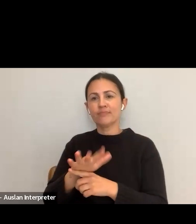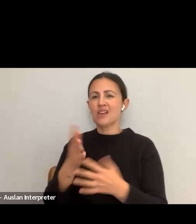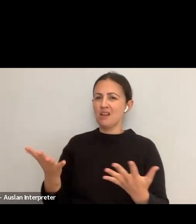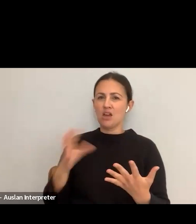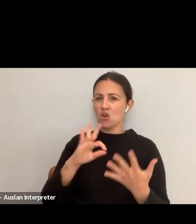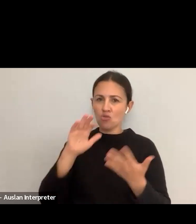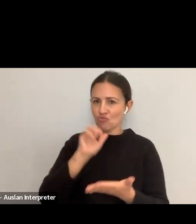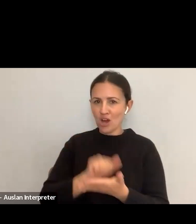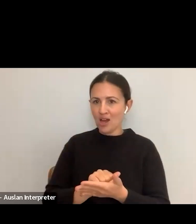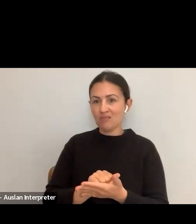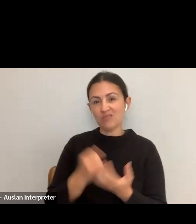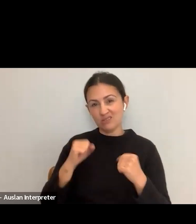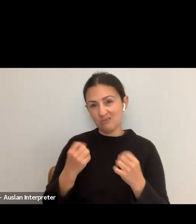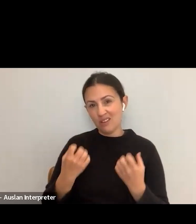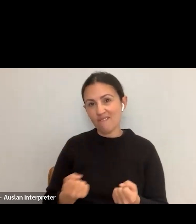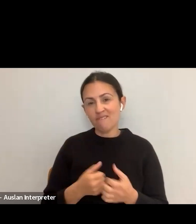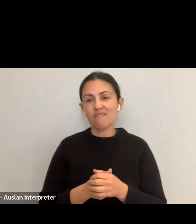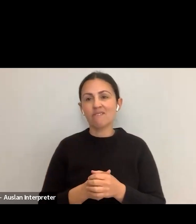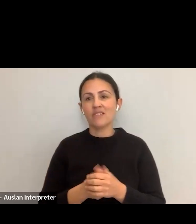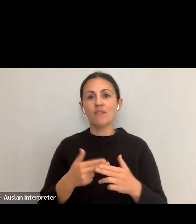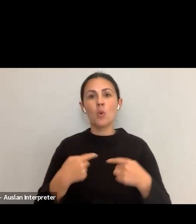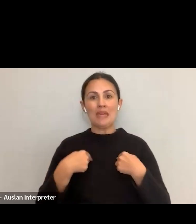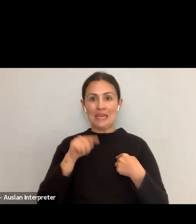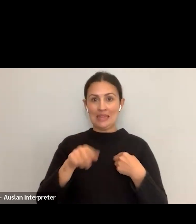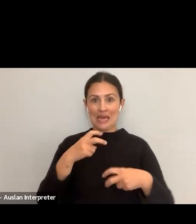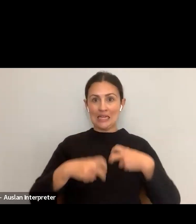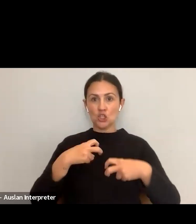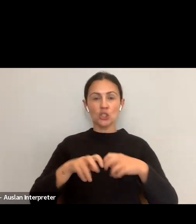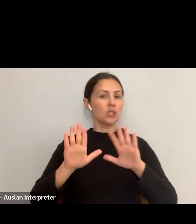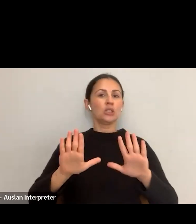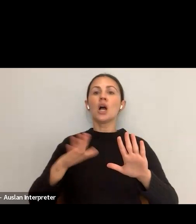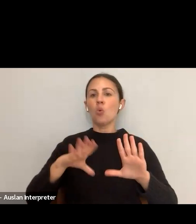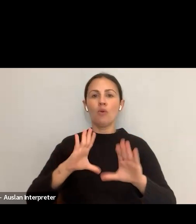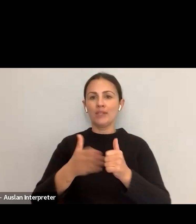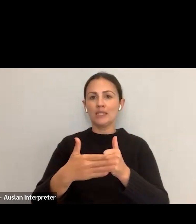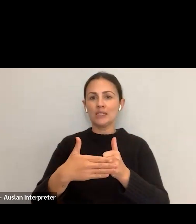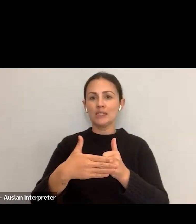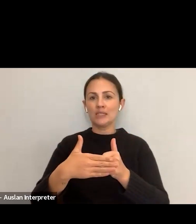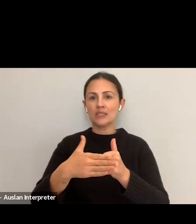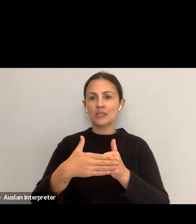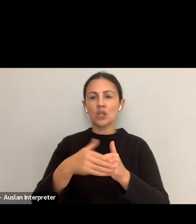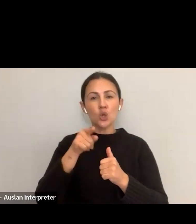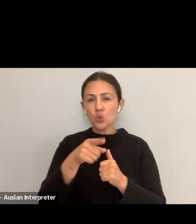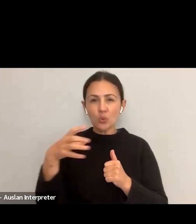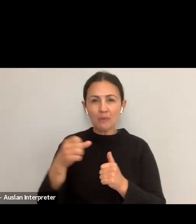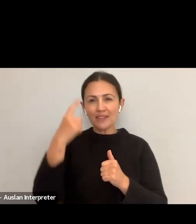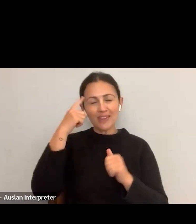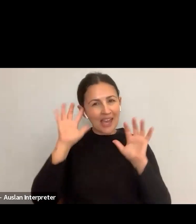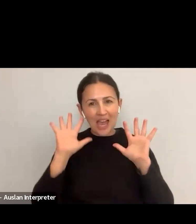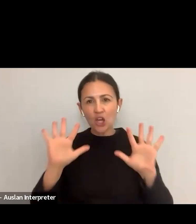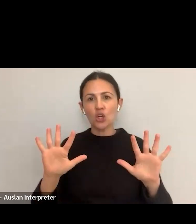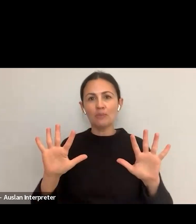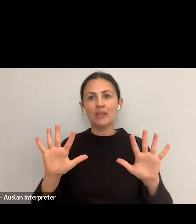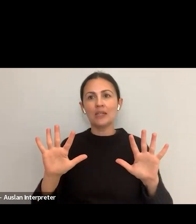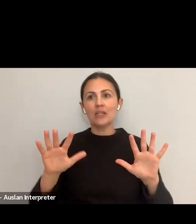like. So for me, that in itself, the premise there is flawed. Once you start actually dissecting the demographics of who we are, where